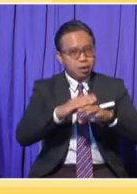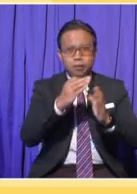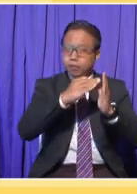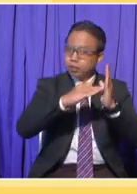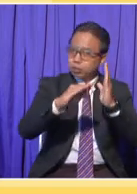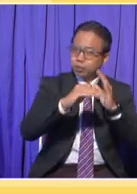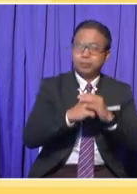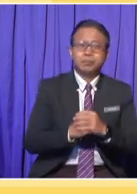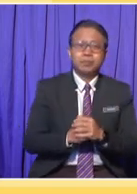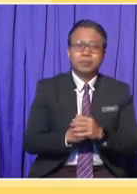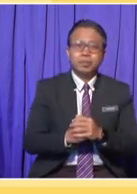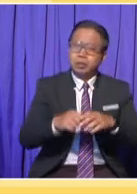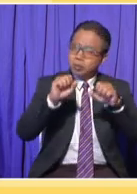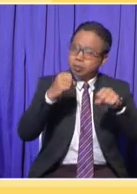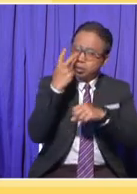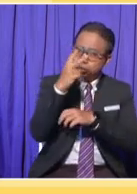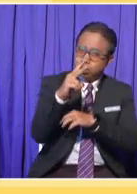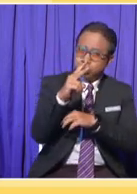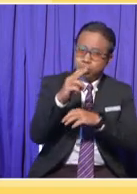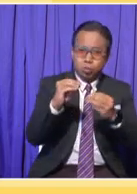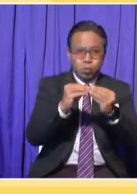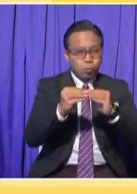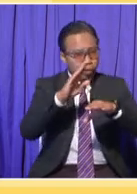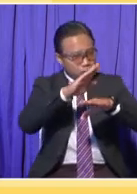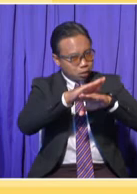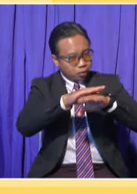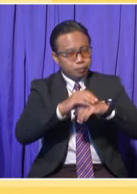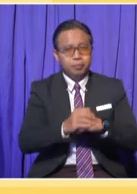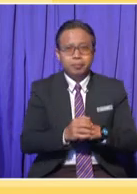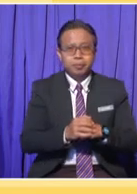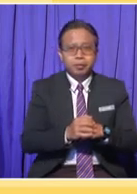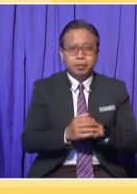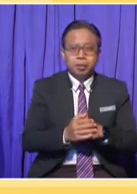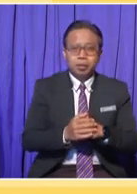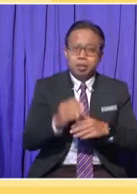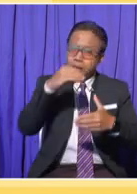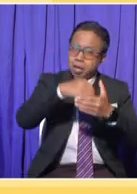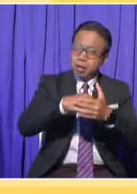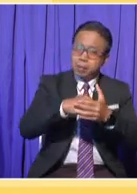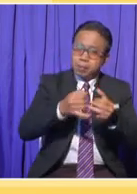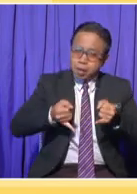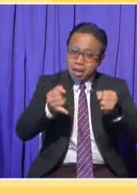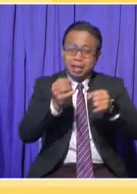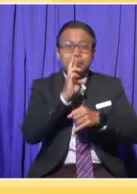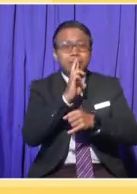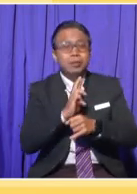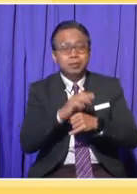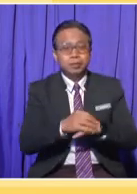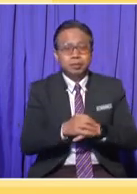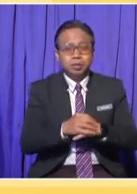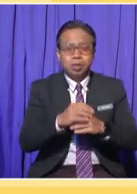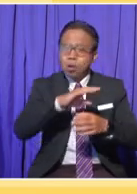fraction. Can you see the numerators? They are all in the red line. All